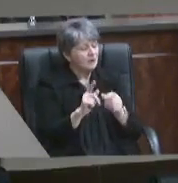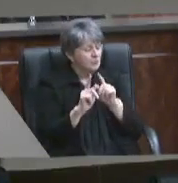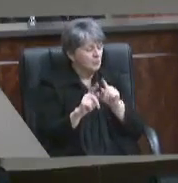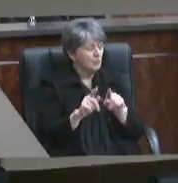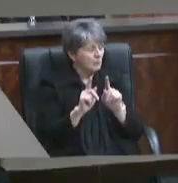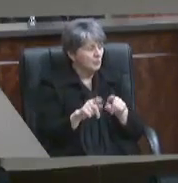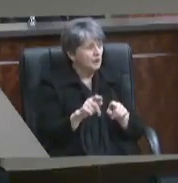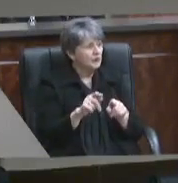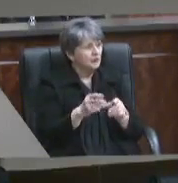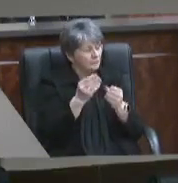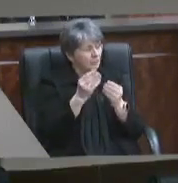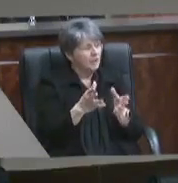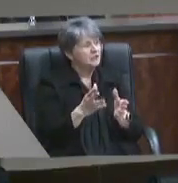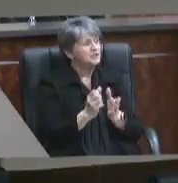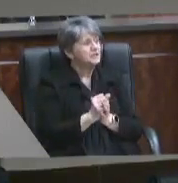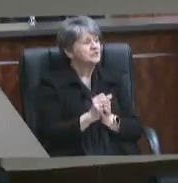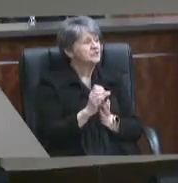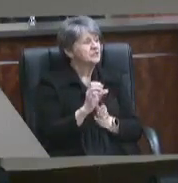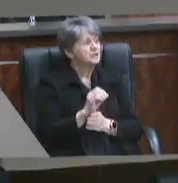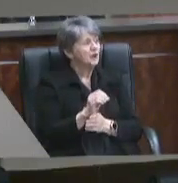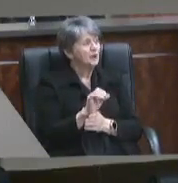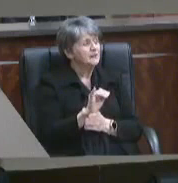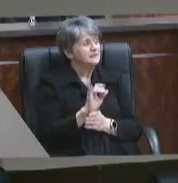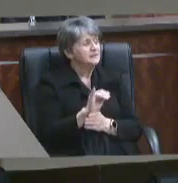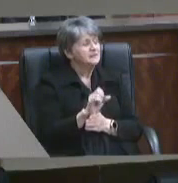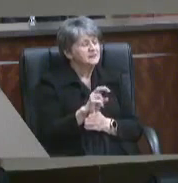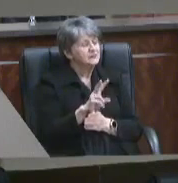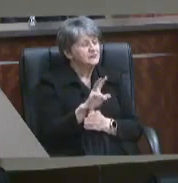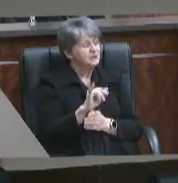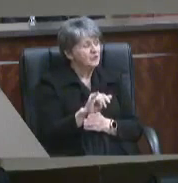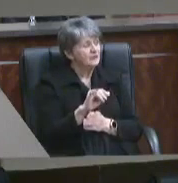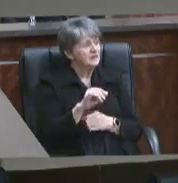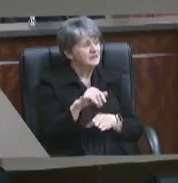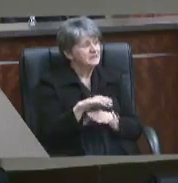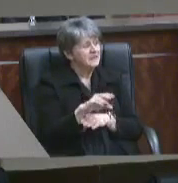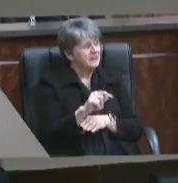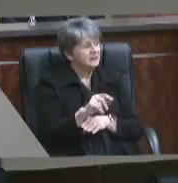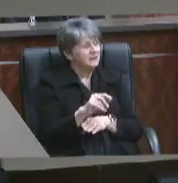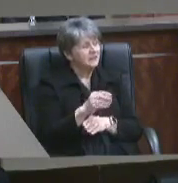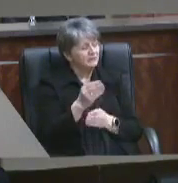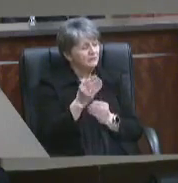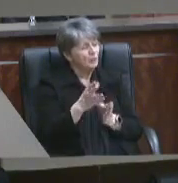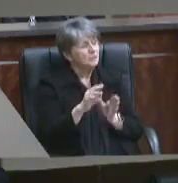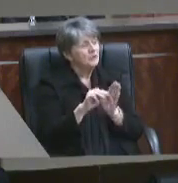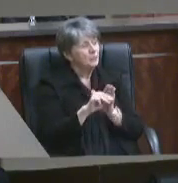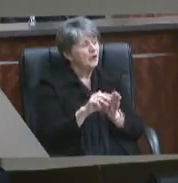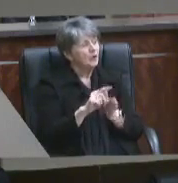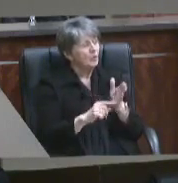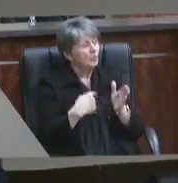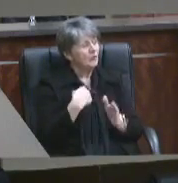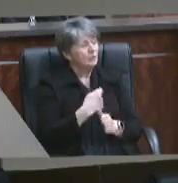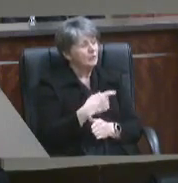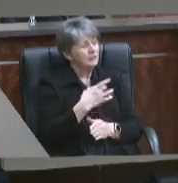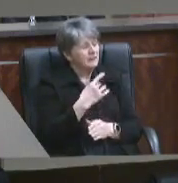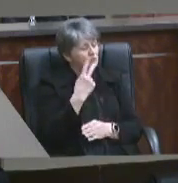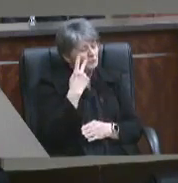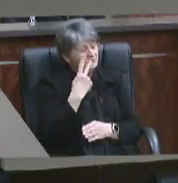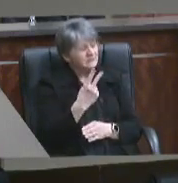information. So as this survey goes out to citizens of the region, it informs the model about what we'd like to see in the region, what